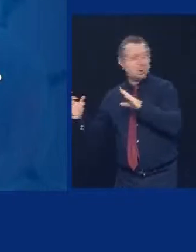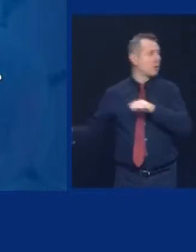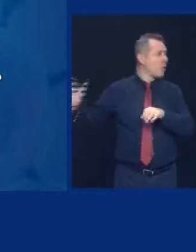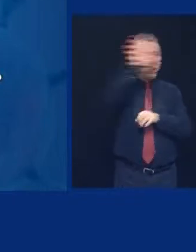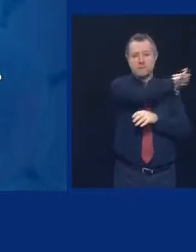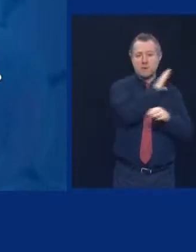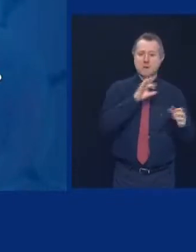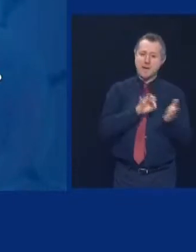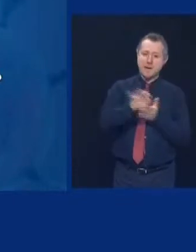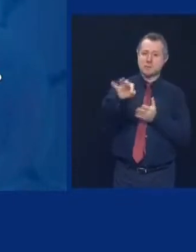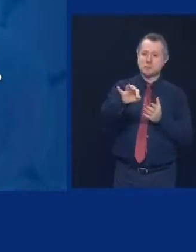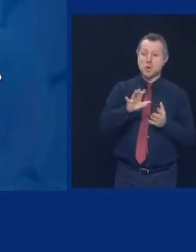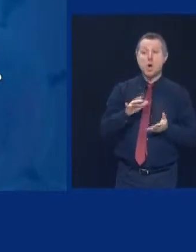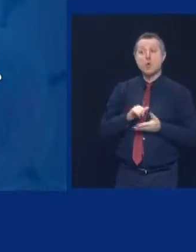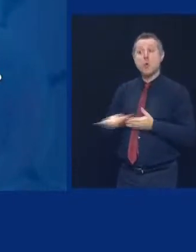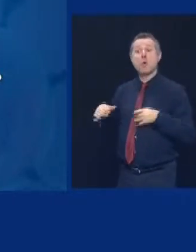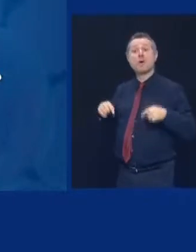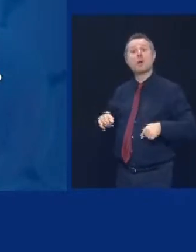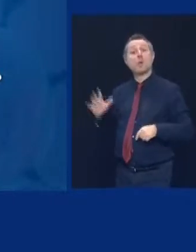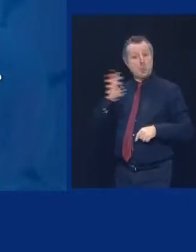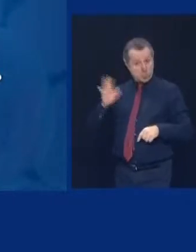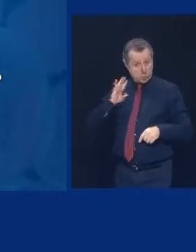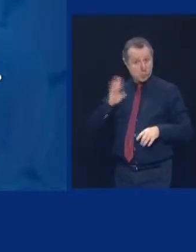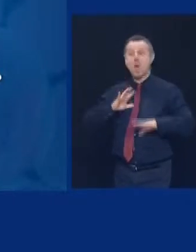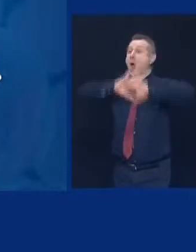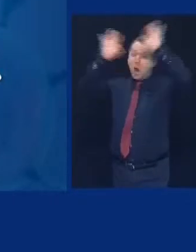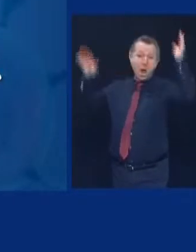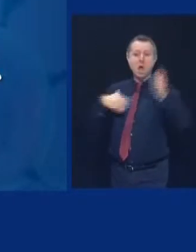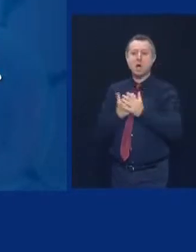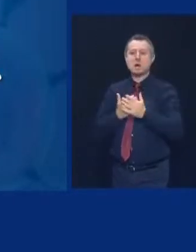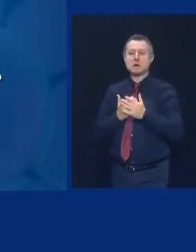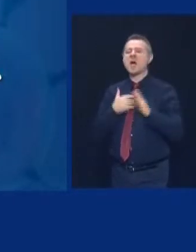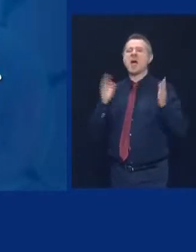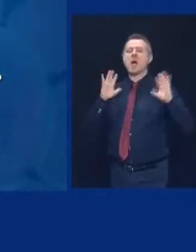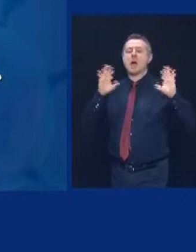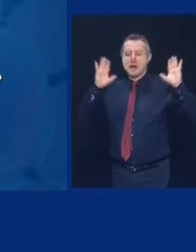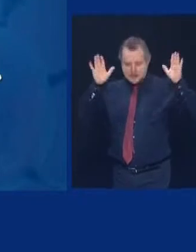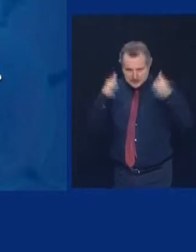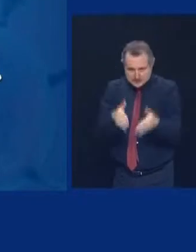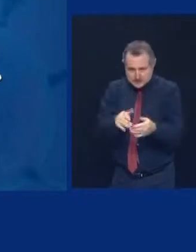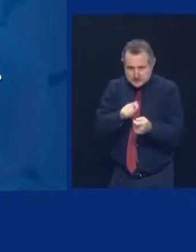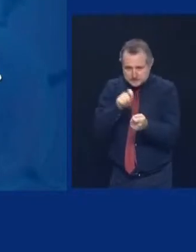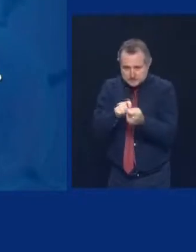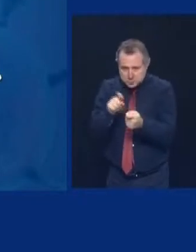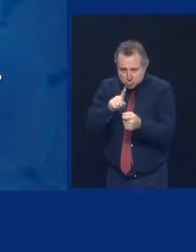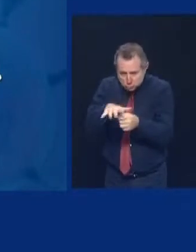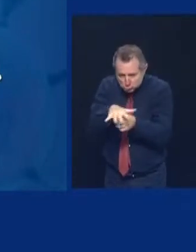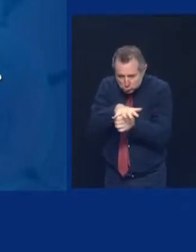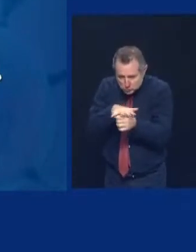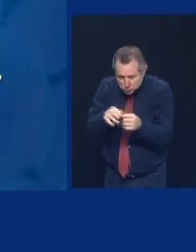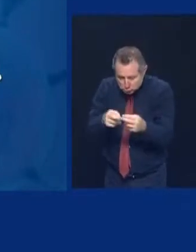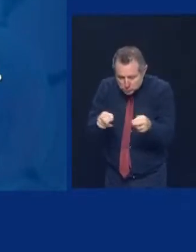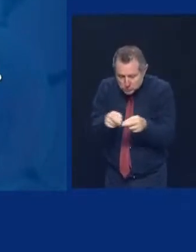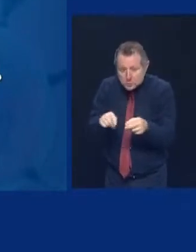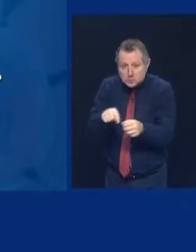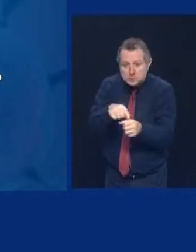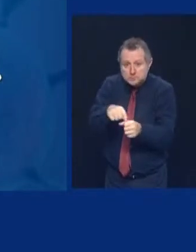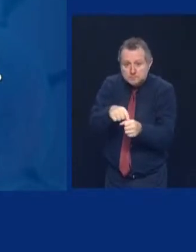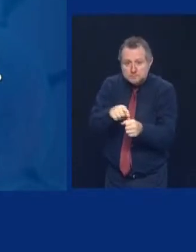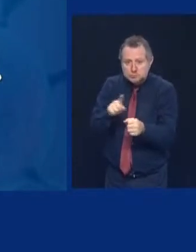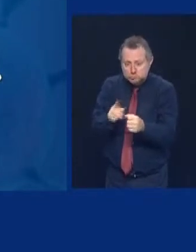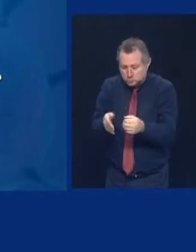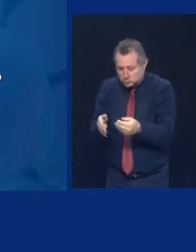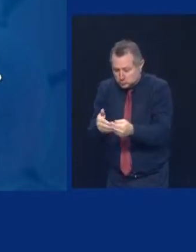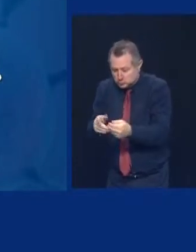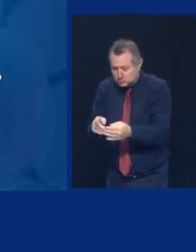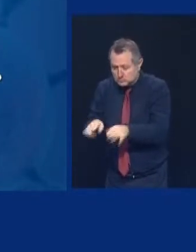regions. There's a problem in a region, reduce the activity in the entire region. We now have the data that takes